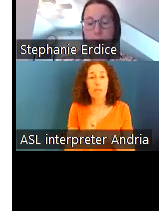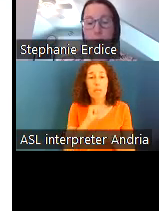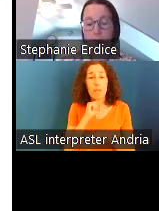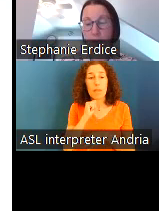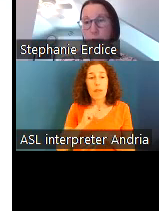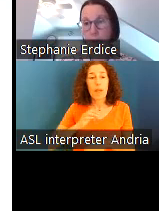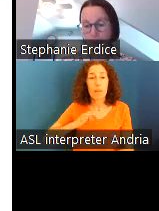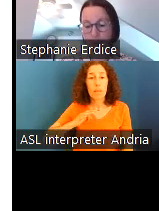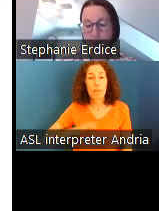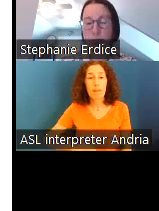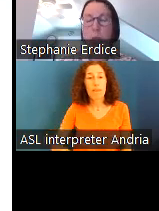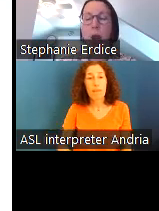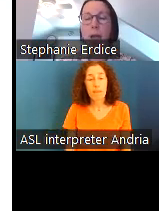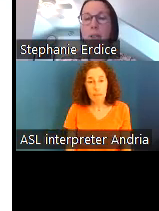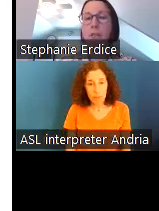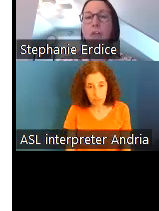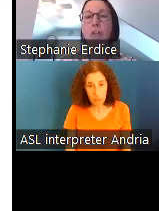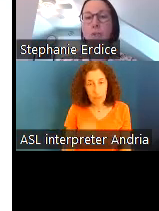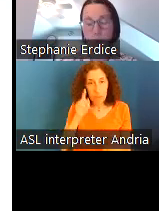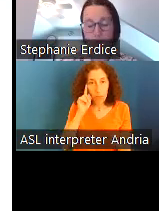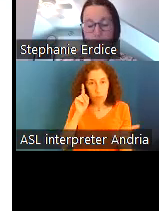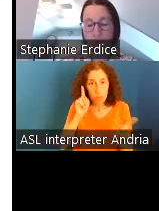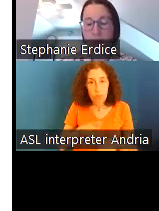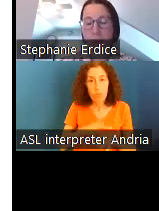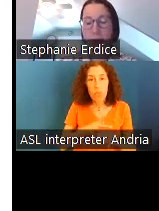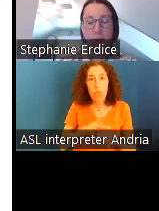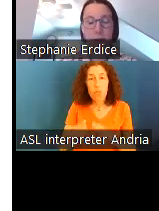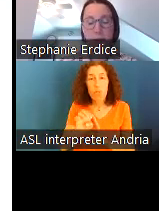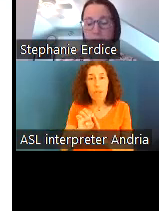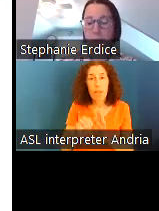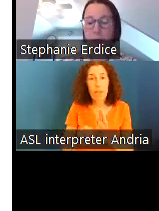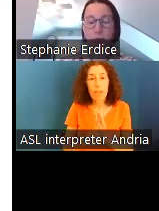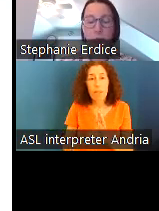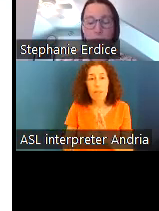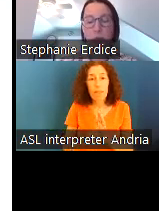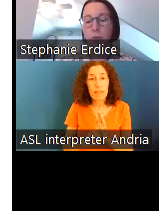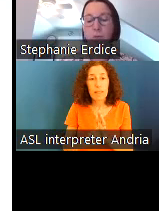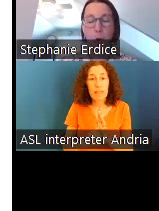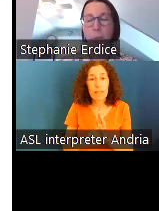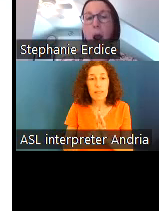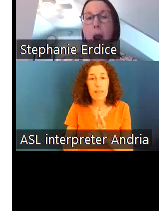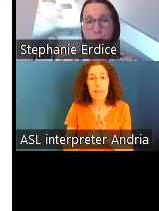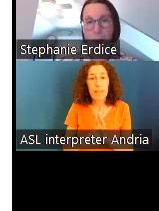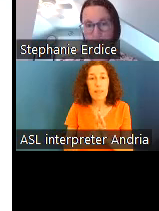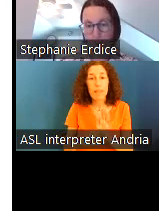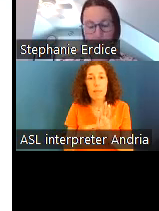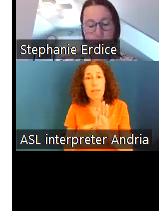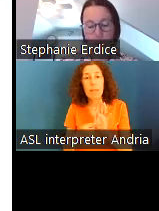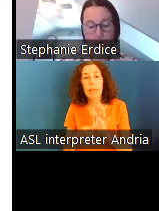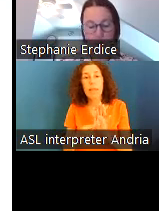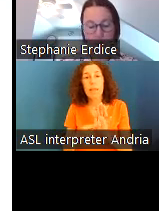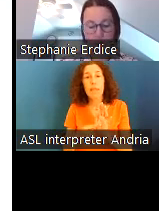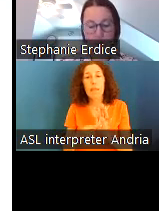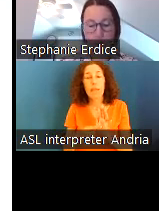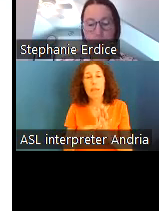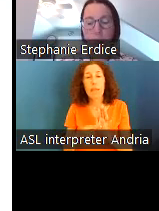agreed upon professional ethics. So we kind of look to those as examples or to inform our ethical code